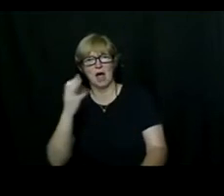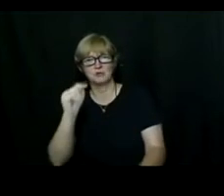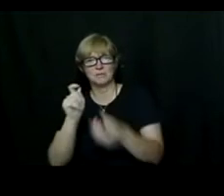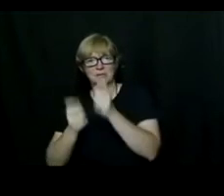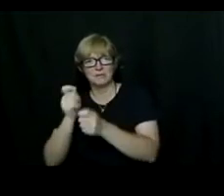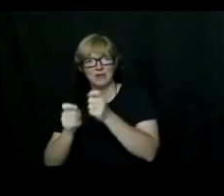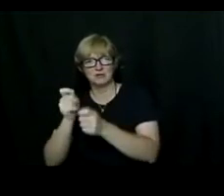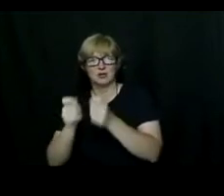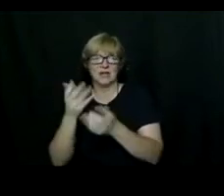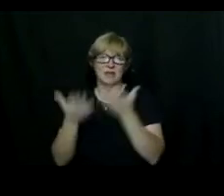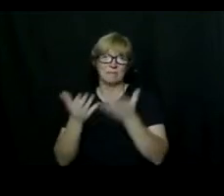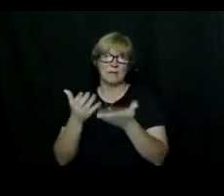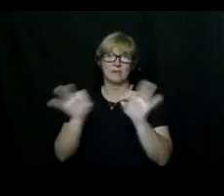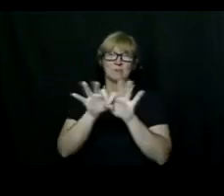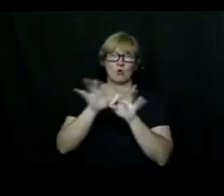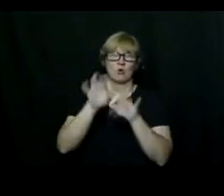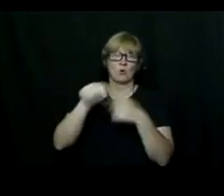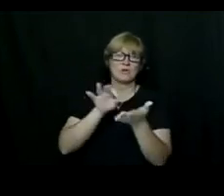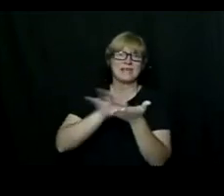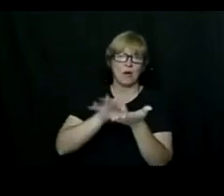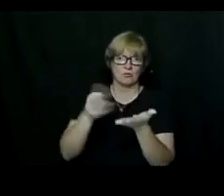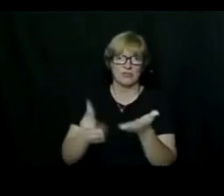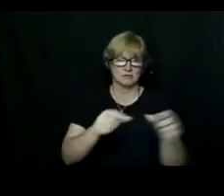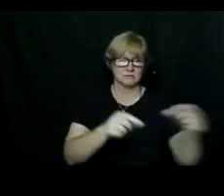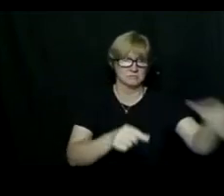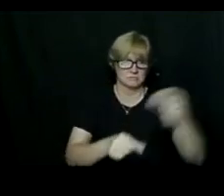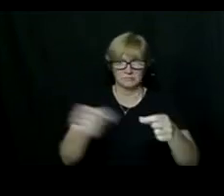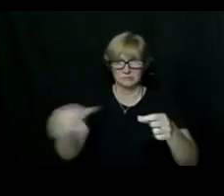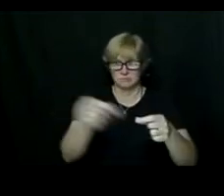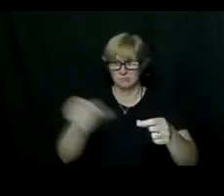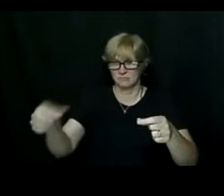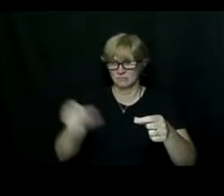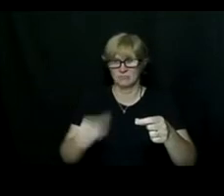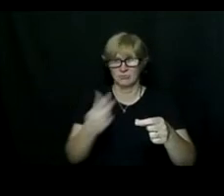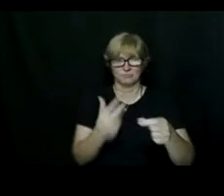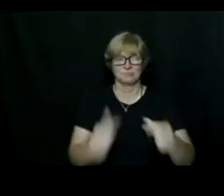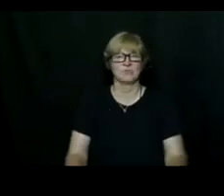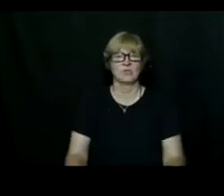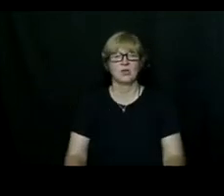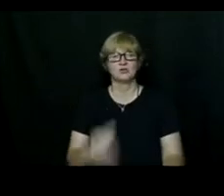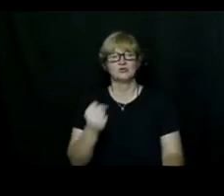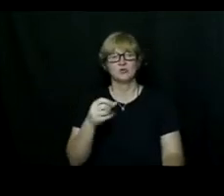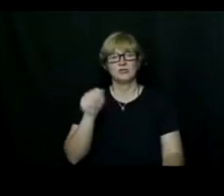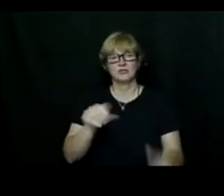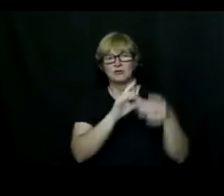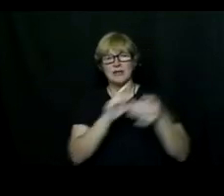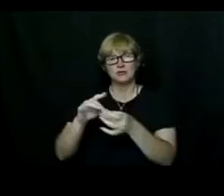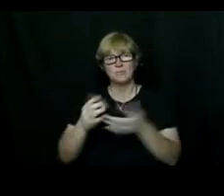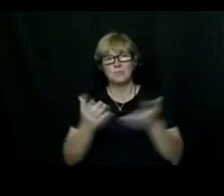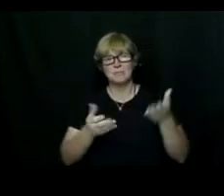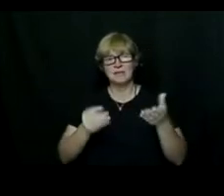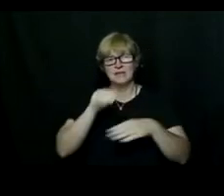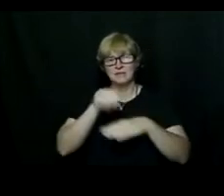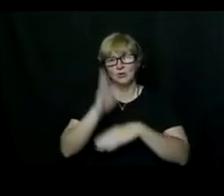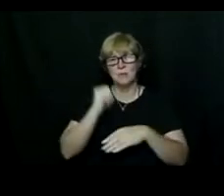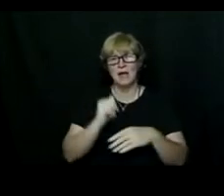count objects, for example. And we found that this relationship might be mediated via finger counting and also